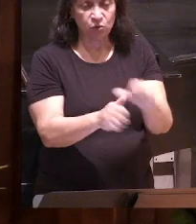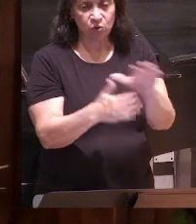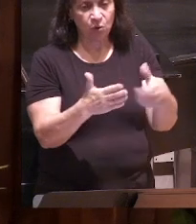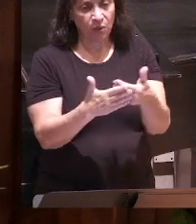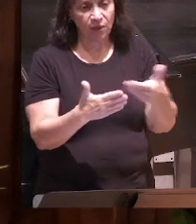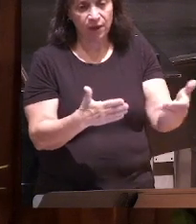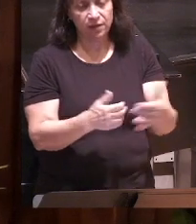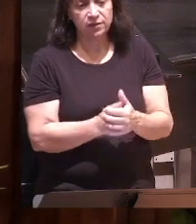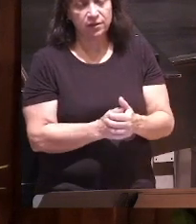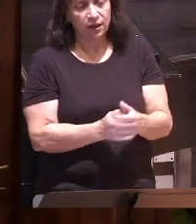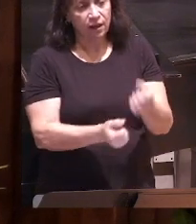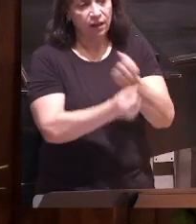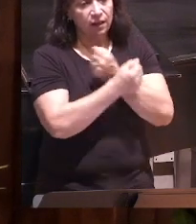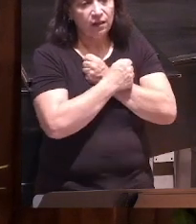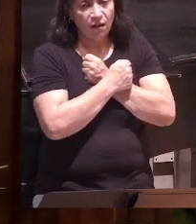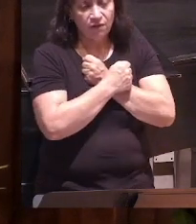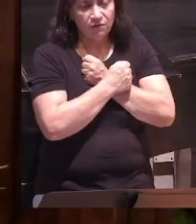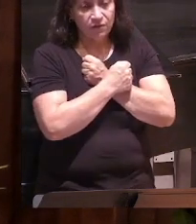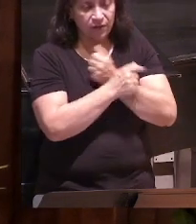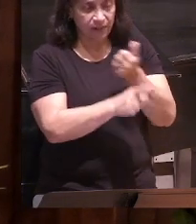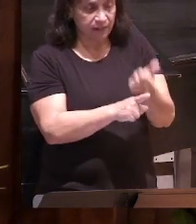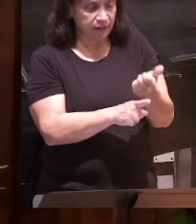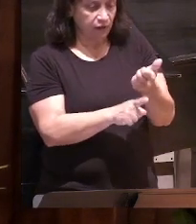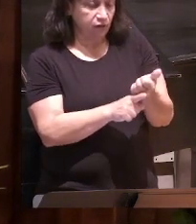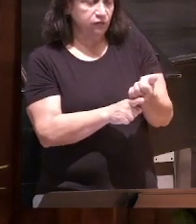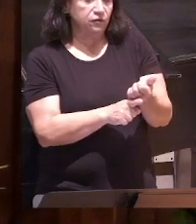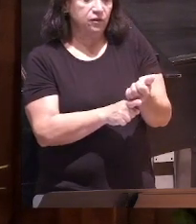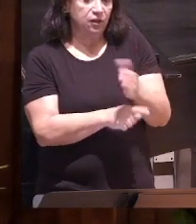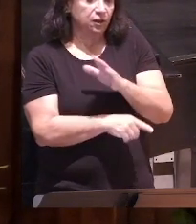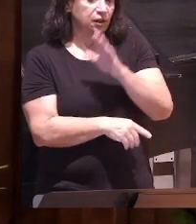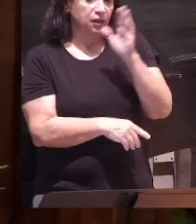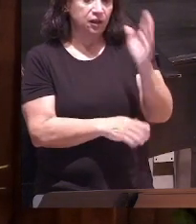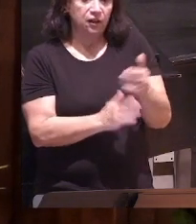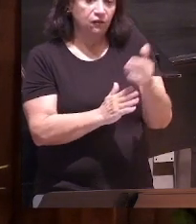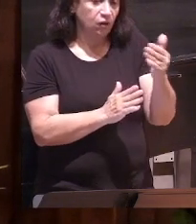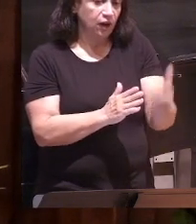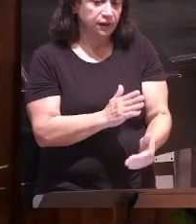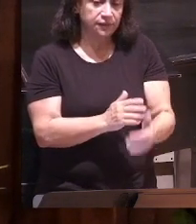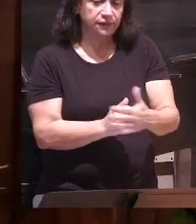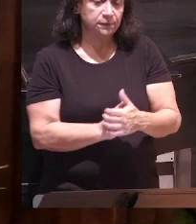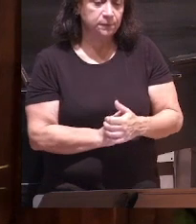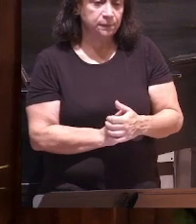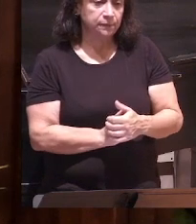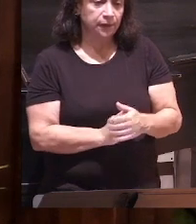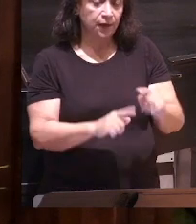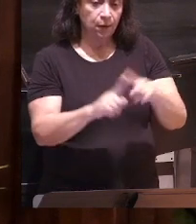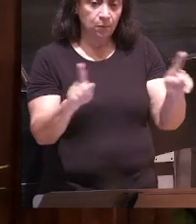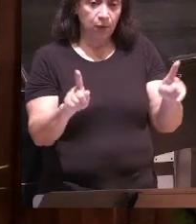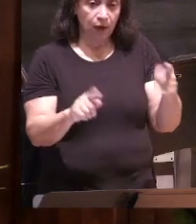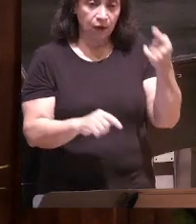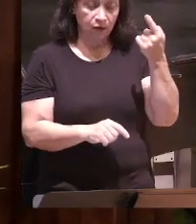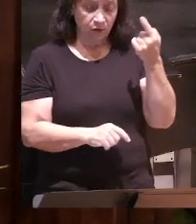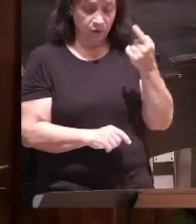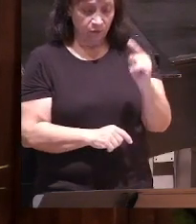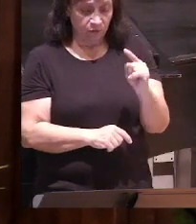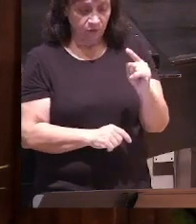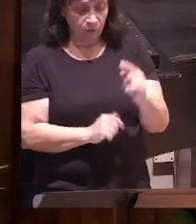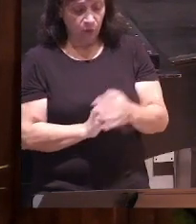things. Love never ends. But as for